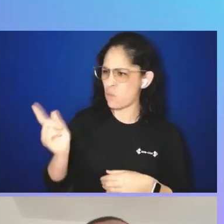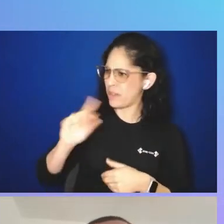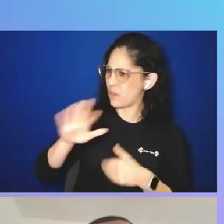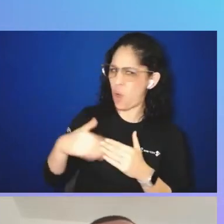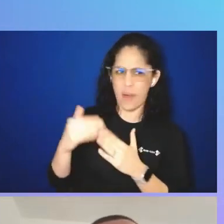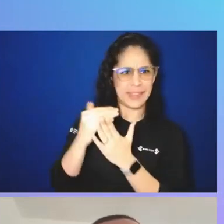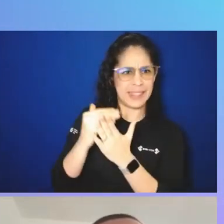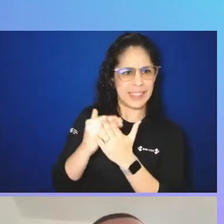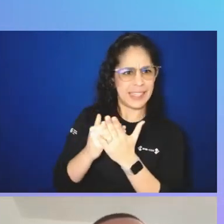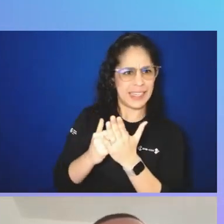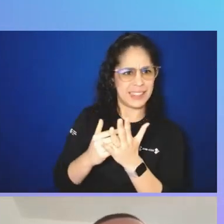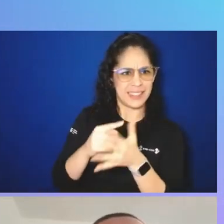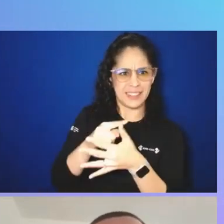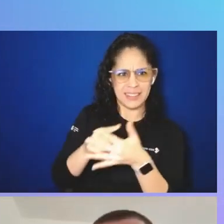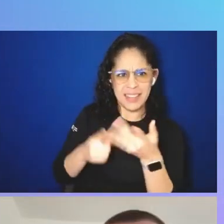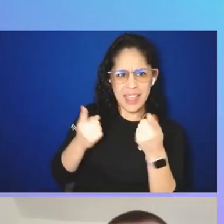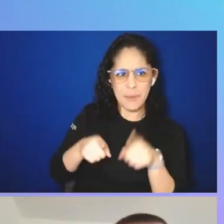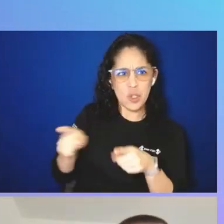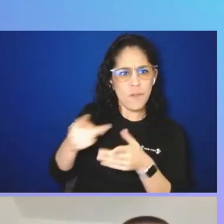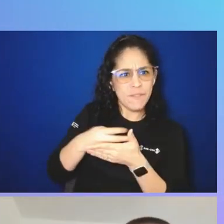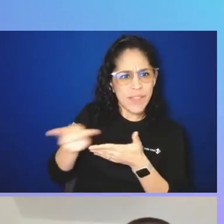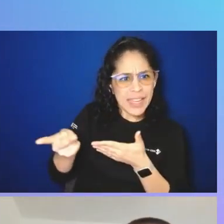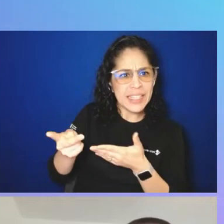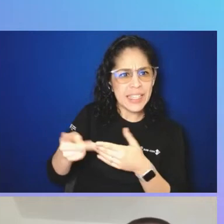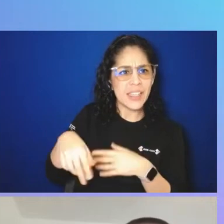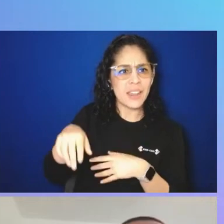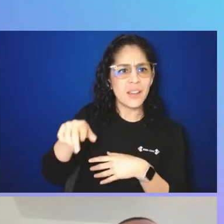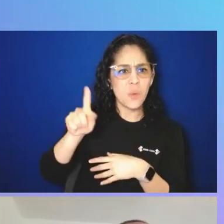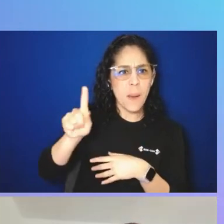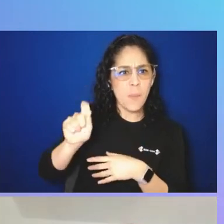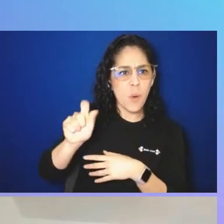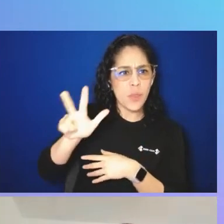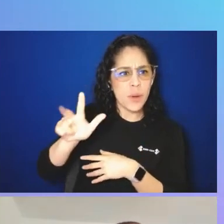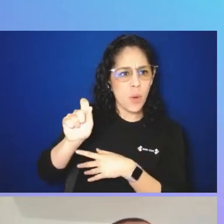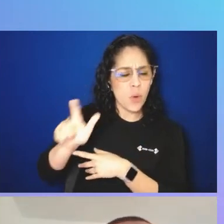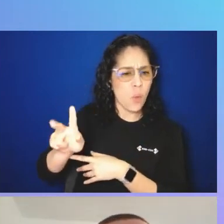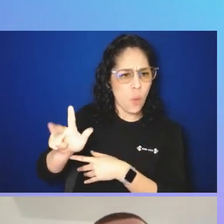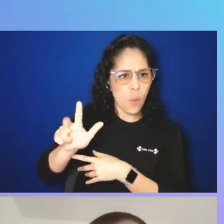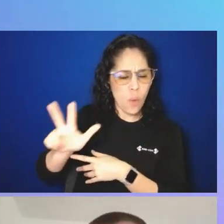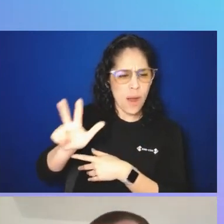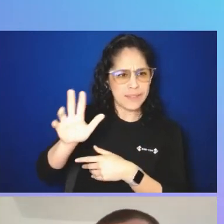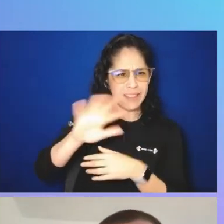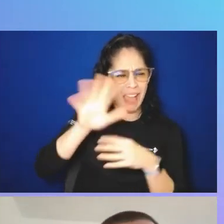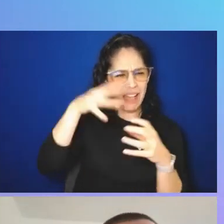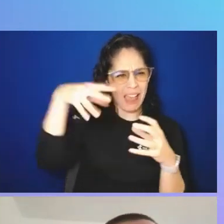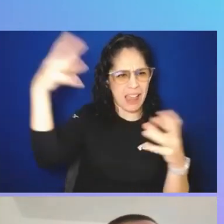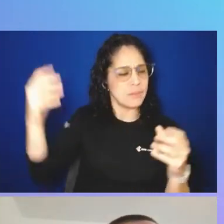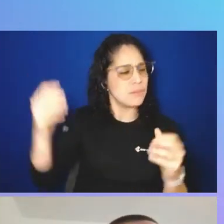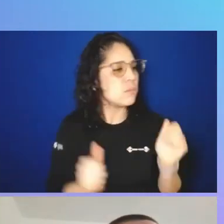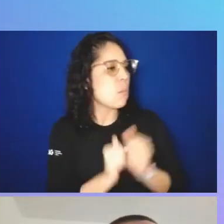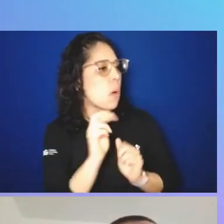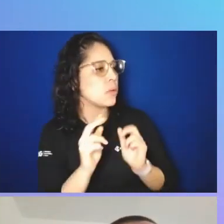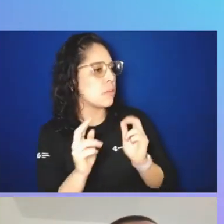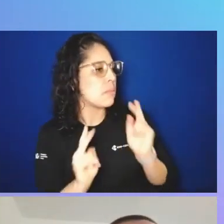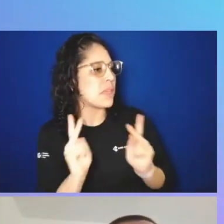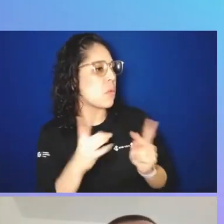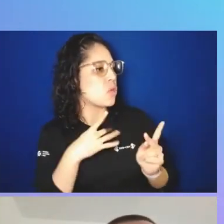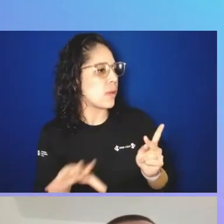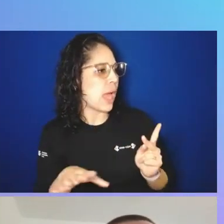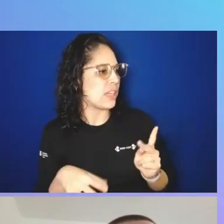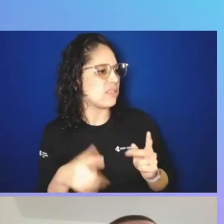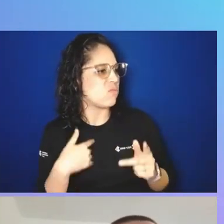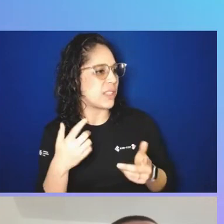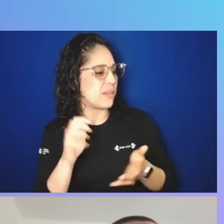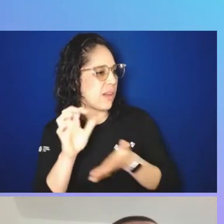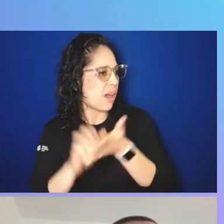failing WCAG 1.3.1 all over the place. Blind people don't like it, so we got rid of it. Wait, which